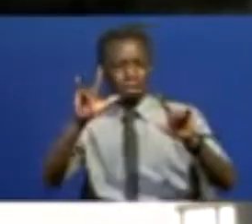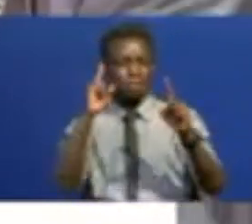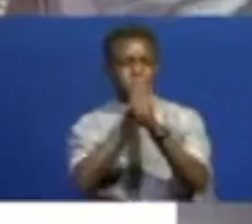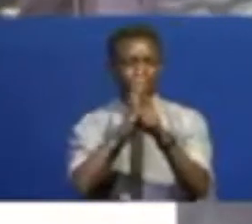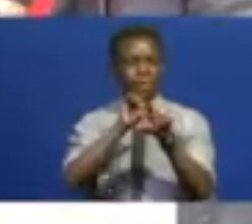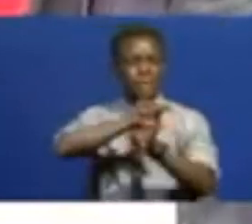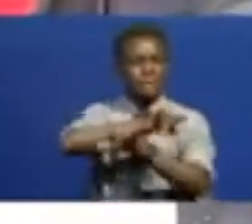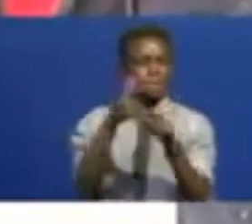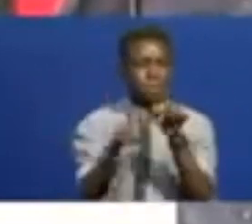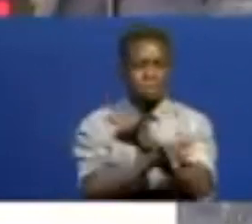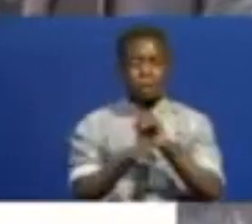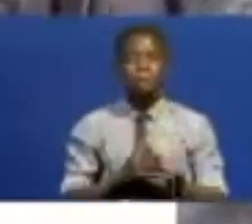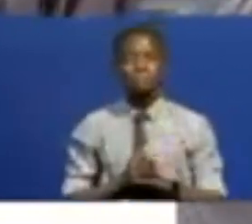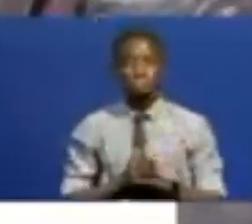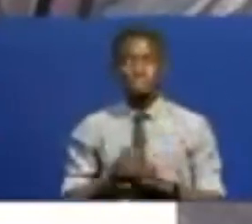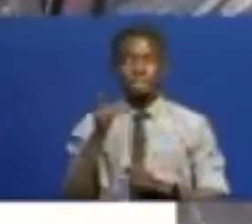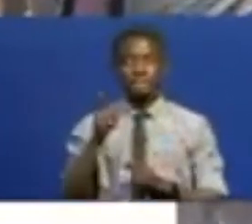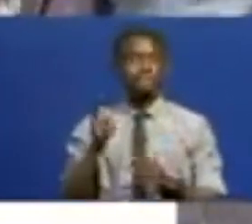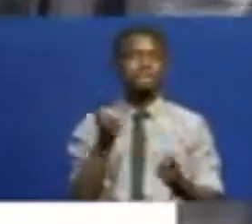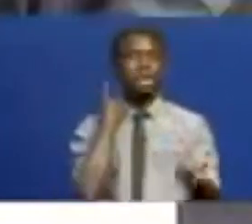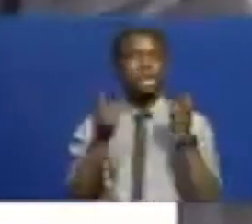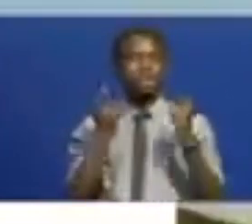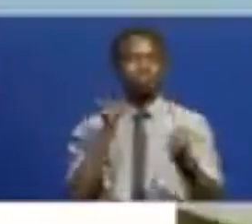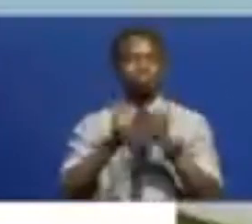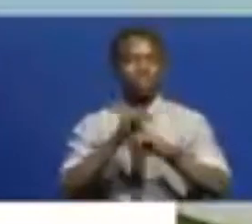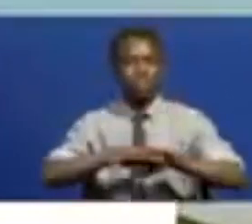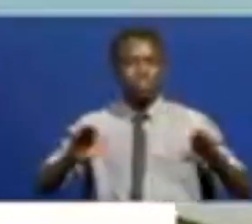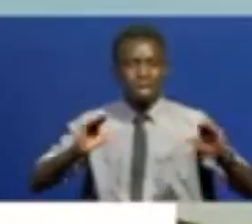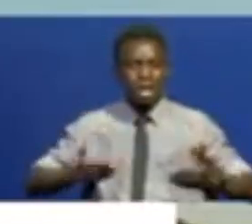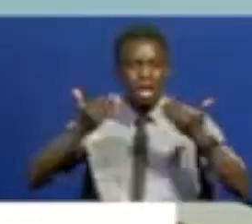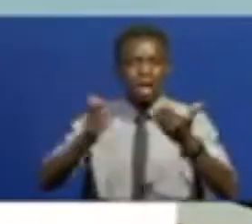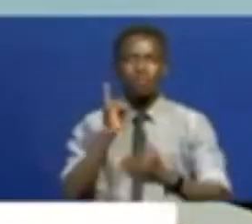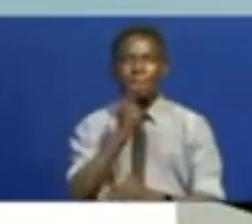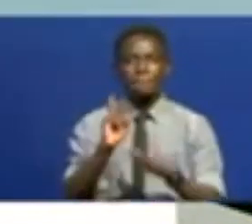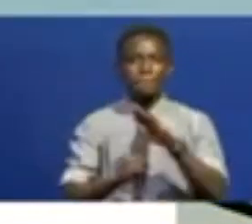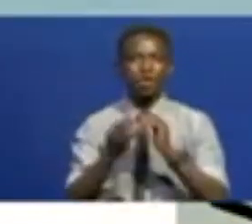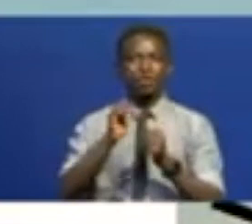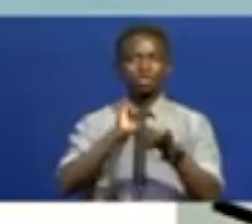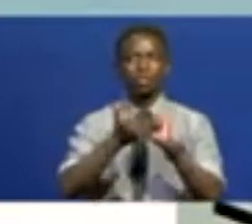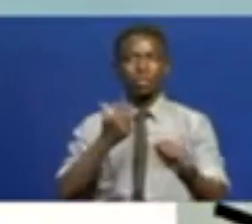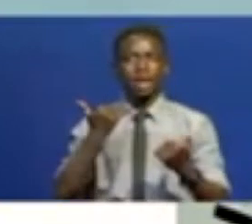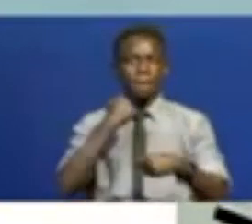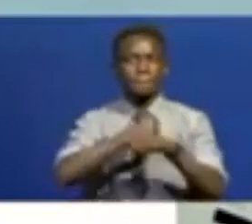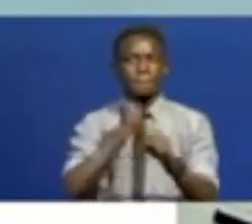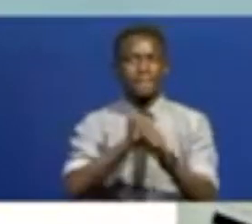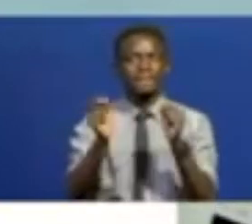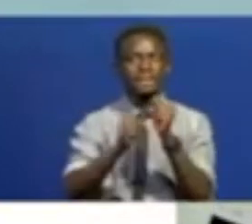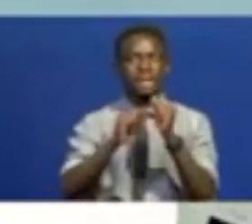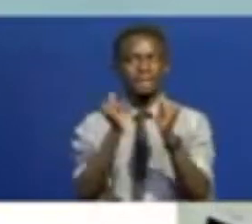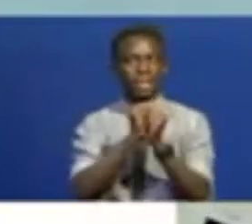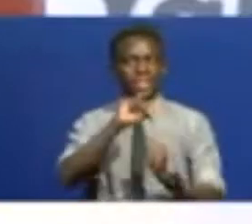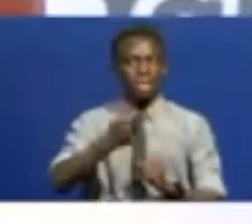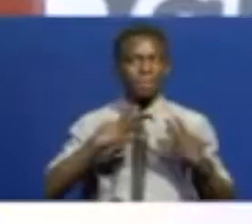Green Stadium that was handed over to the Ministry of Sports has a seating capacity of 10,000. This facility is being